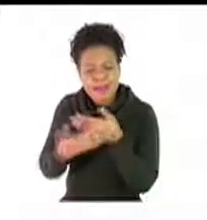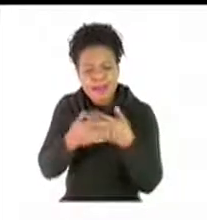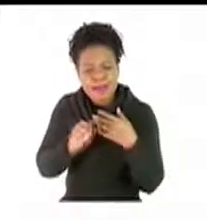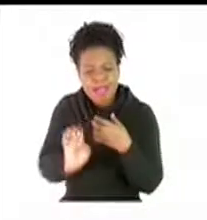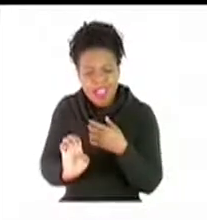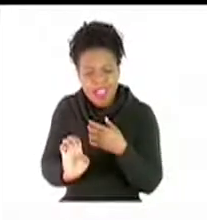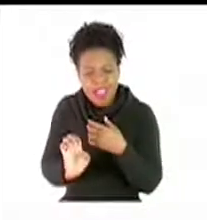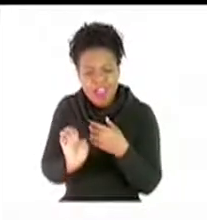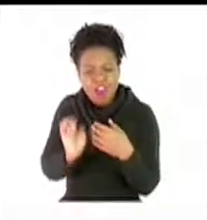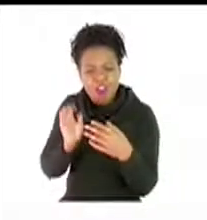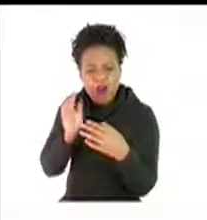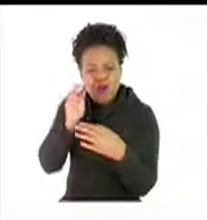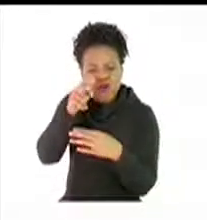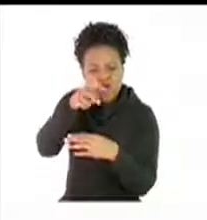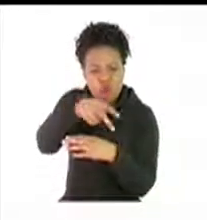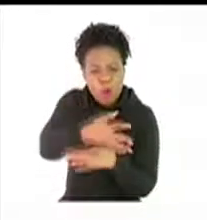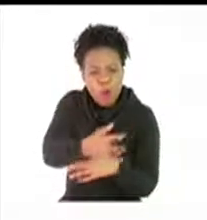water.